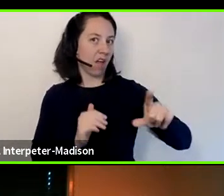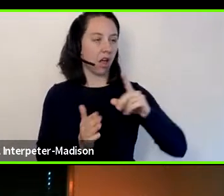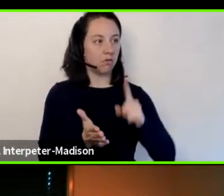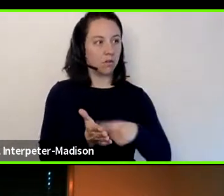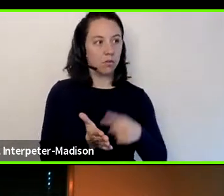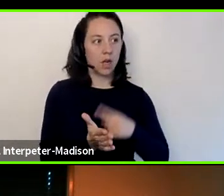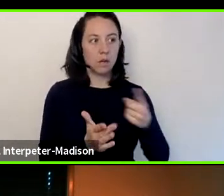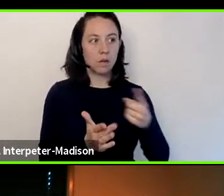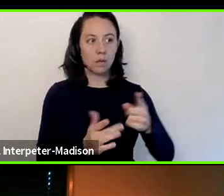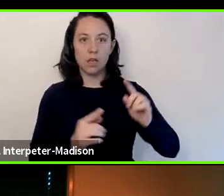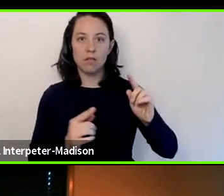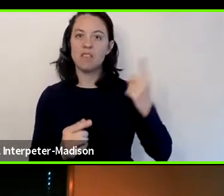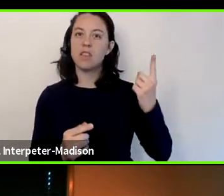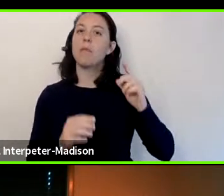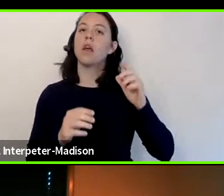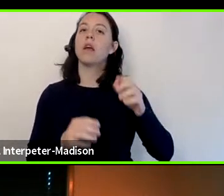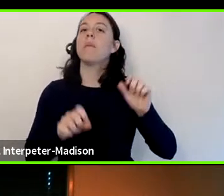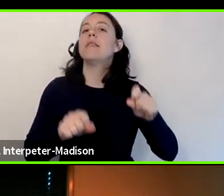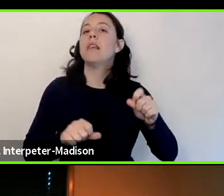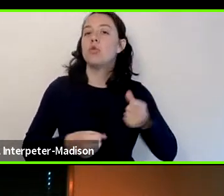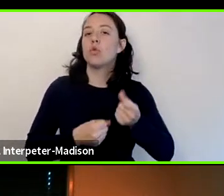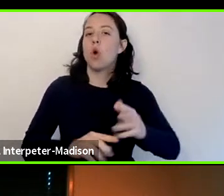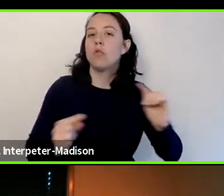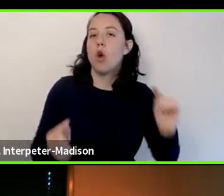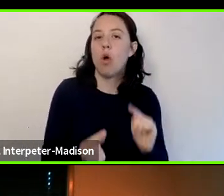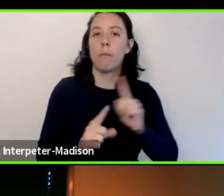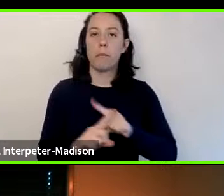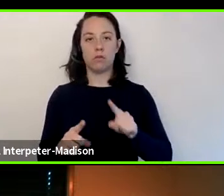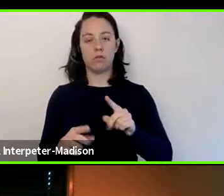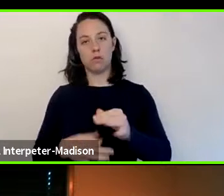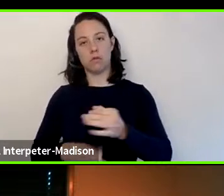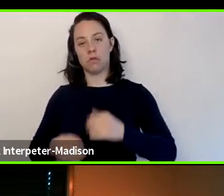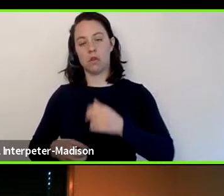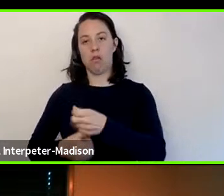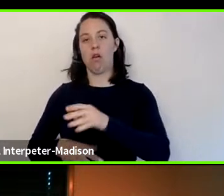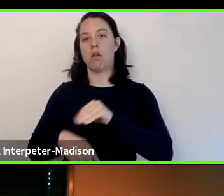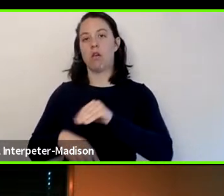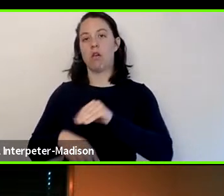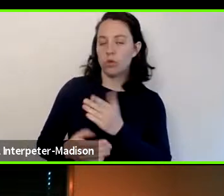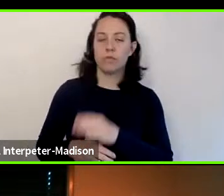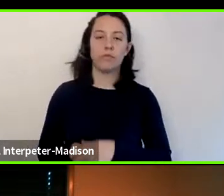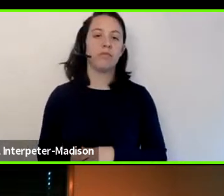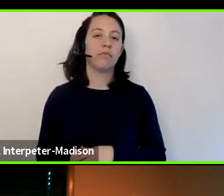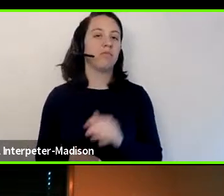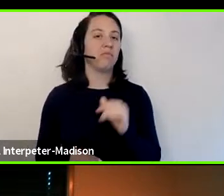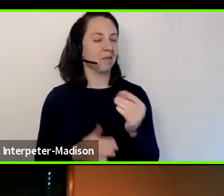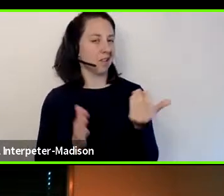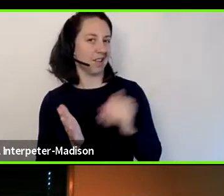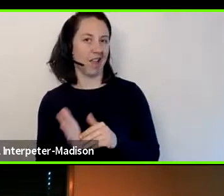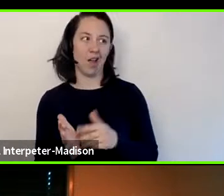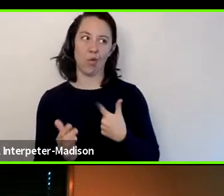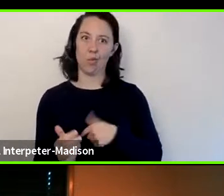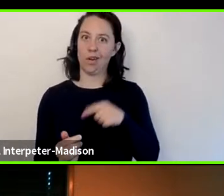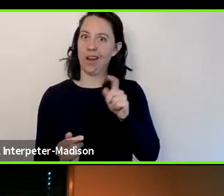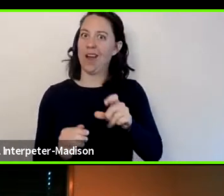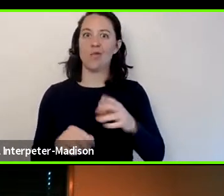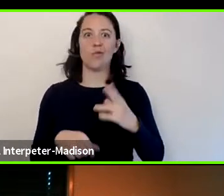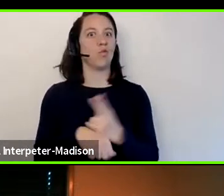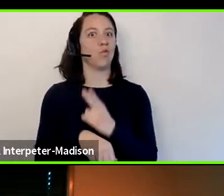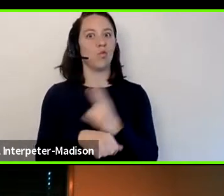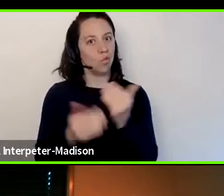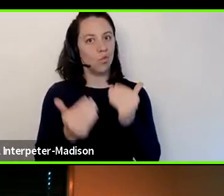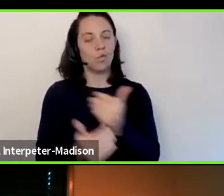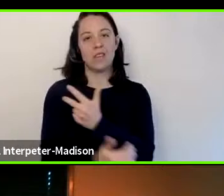the vaccines have to be used after a certain period of time after they've been shipped and opened. I'll